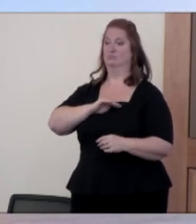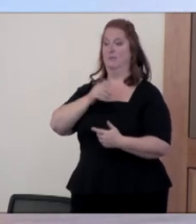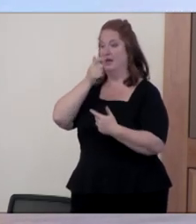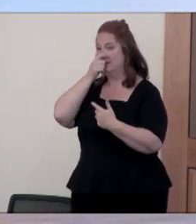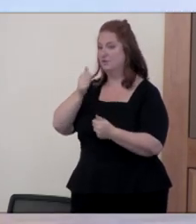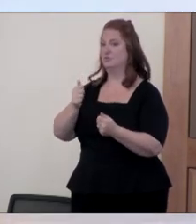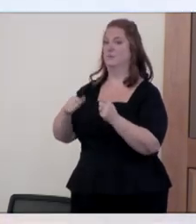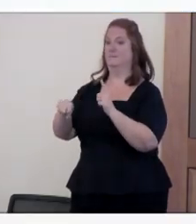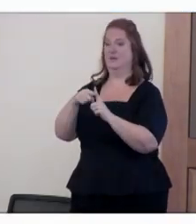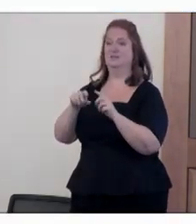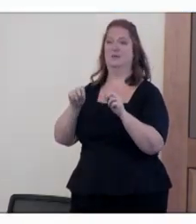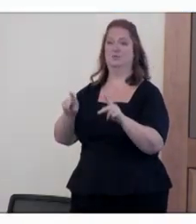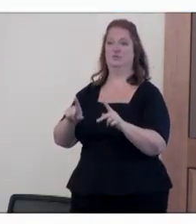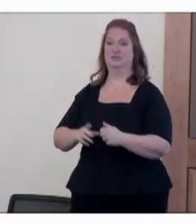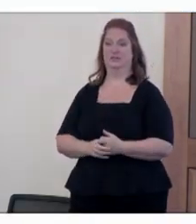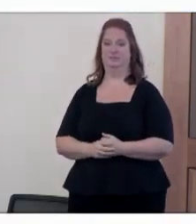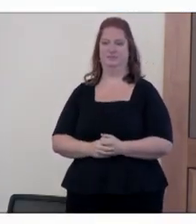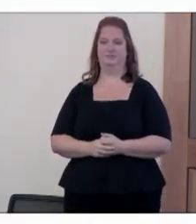remarkable opportunities.